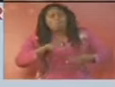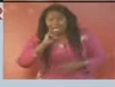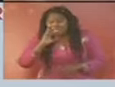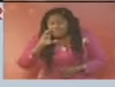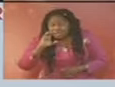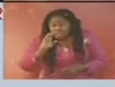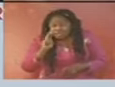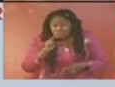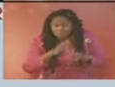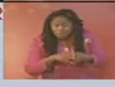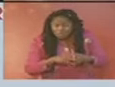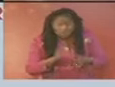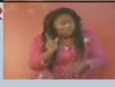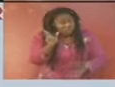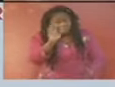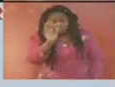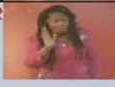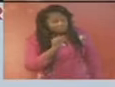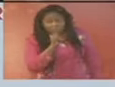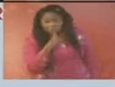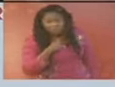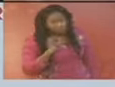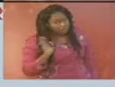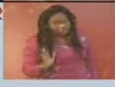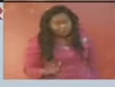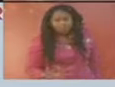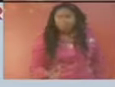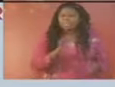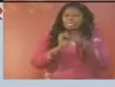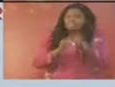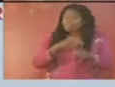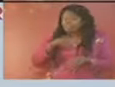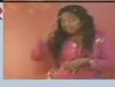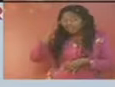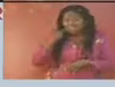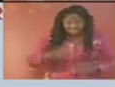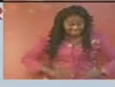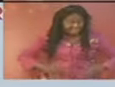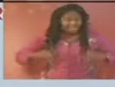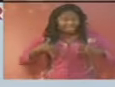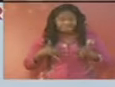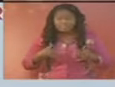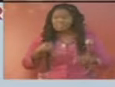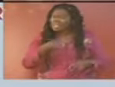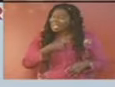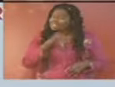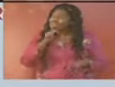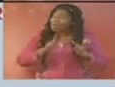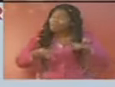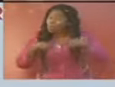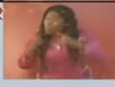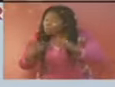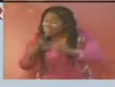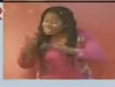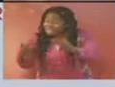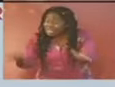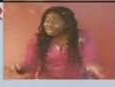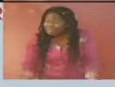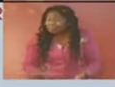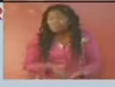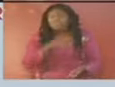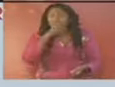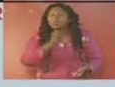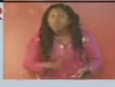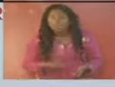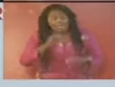my parents were alive, I wouldn't go home by them because they would be older than me. So let's just all band